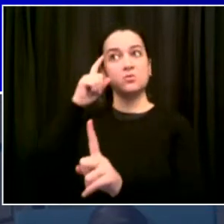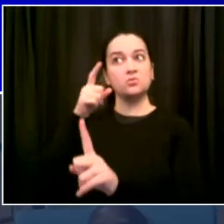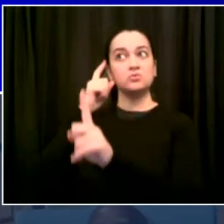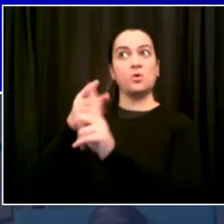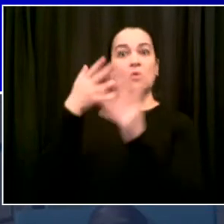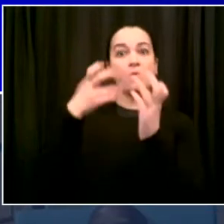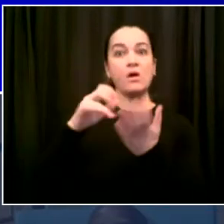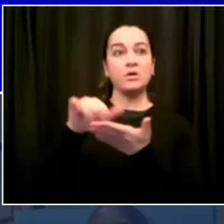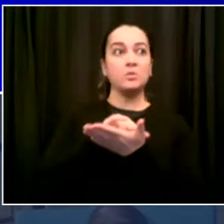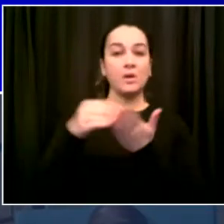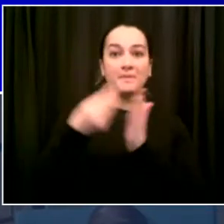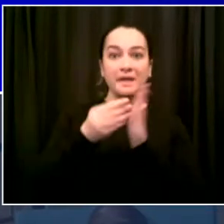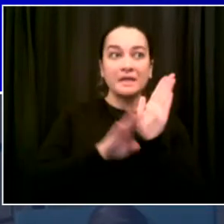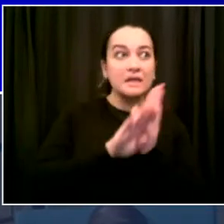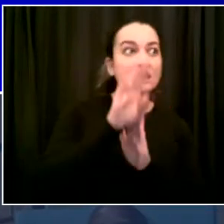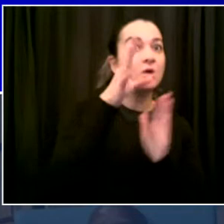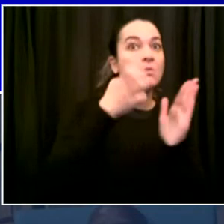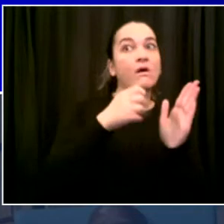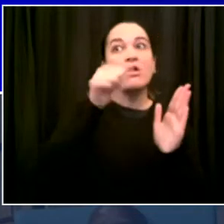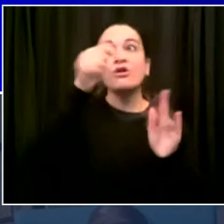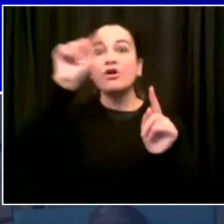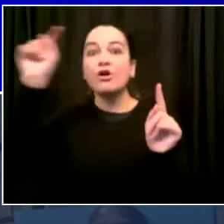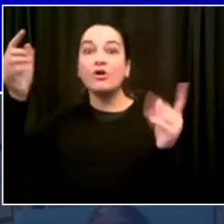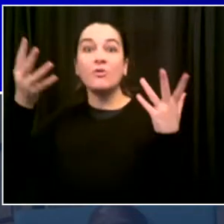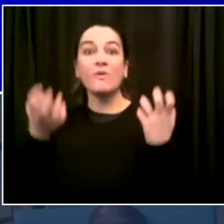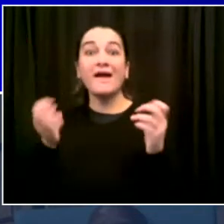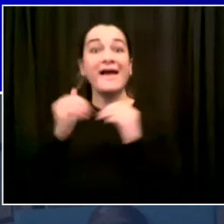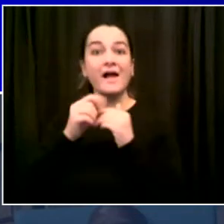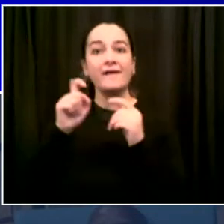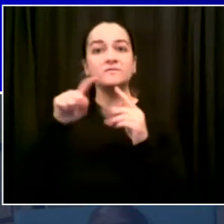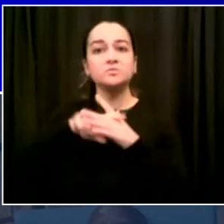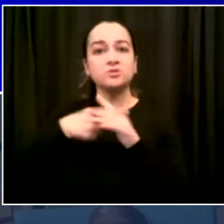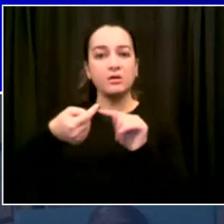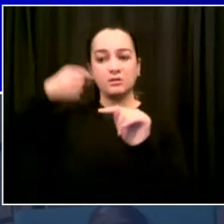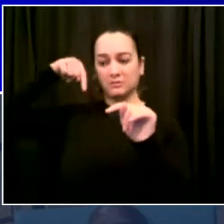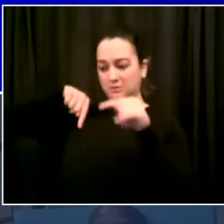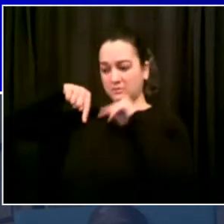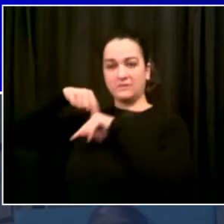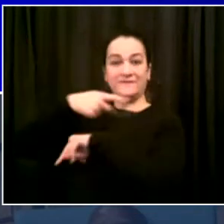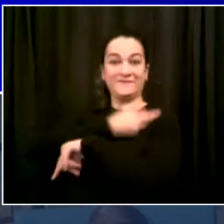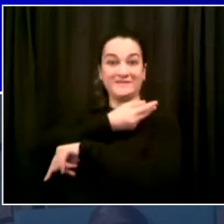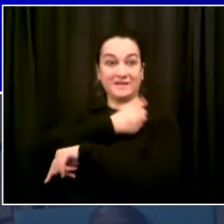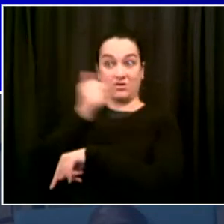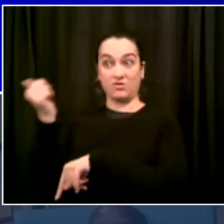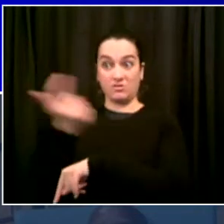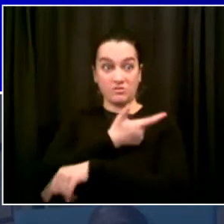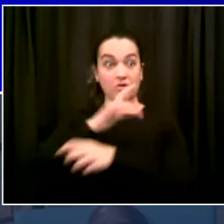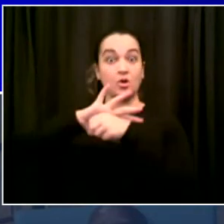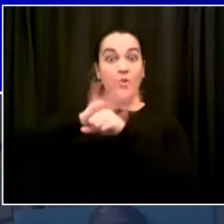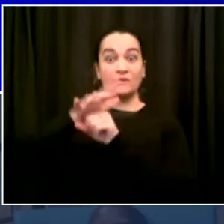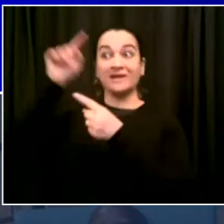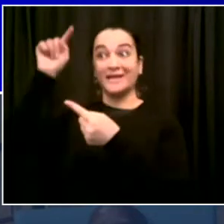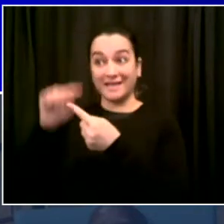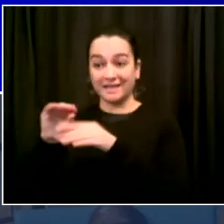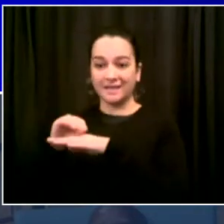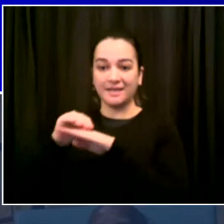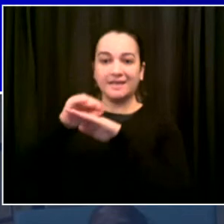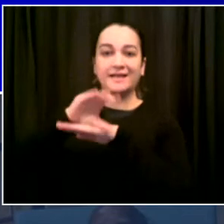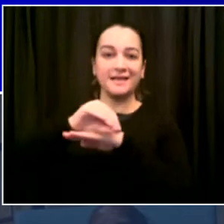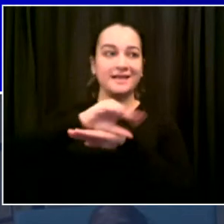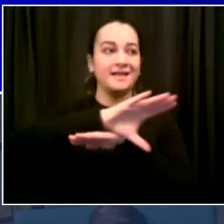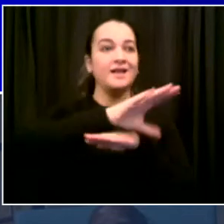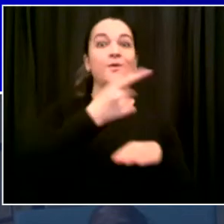that. What's wrong with this picture? Well, the pharmaceutical industry, the biotech industry, all